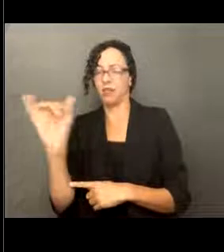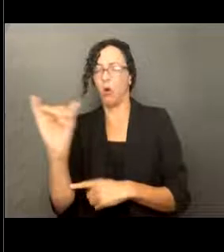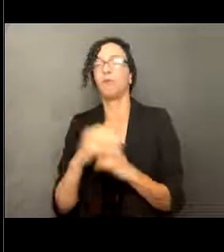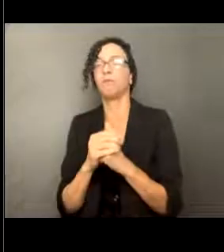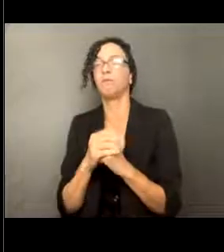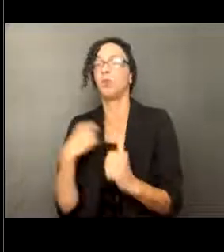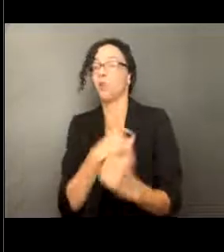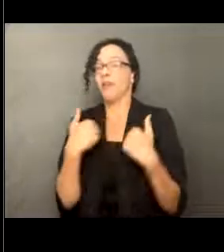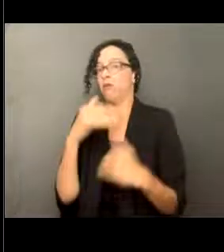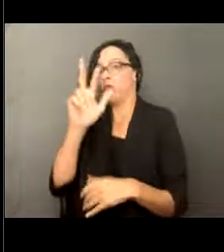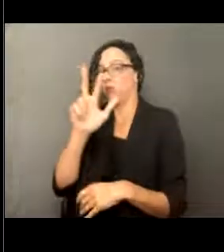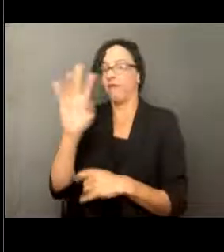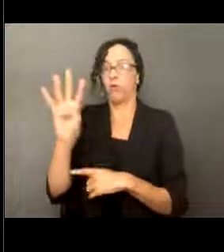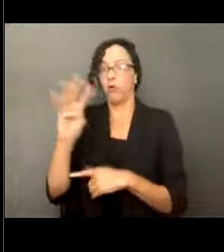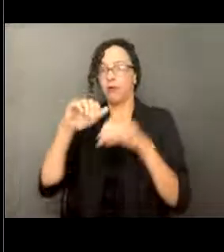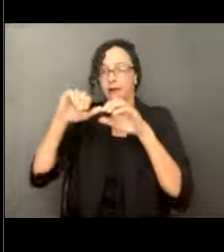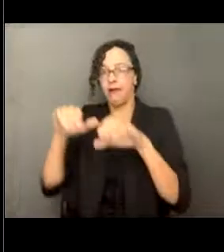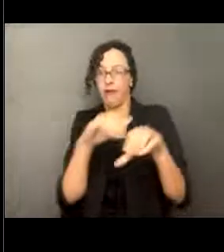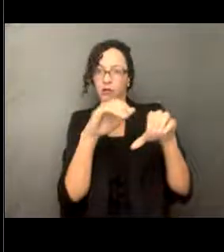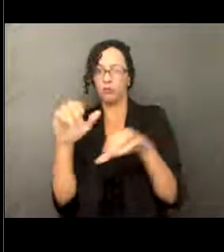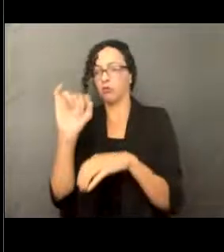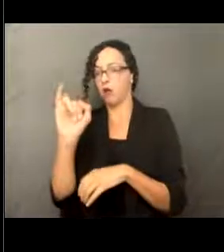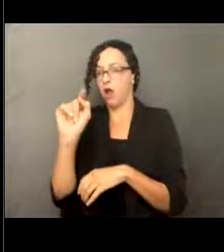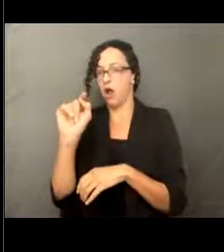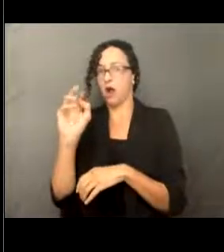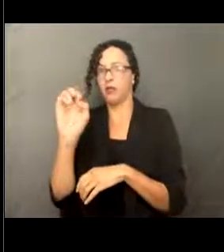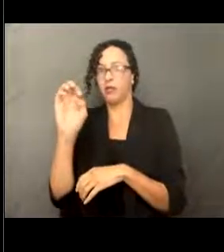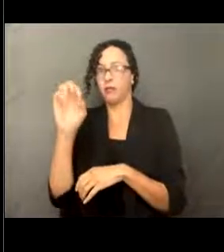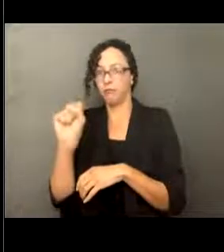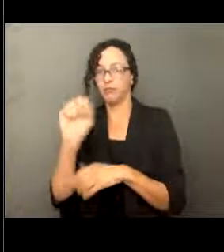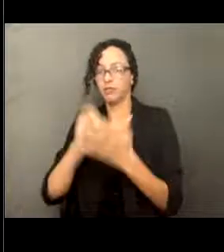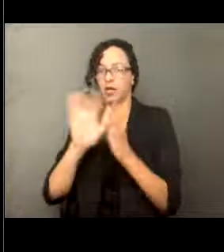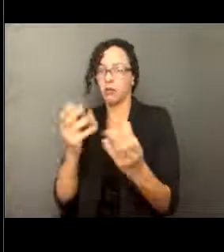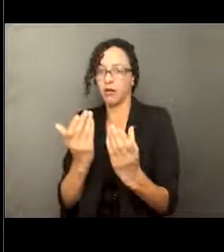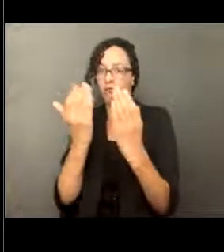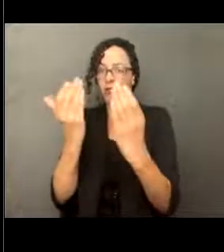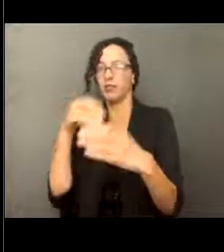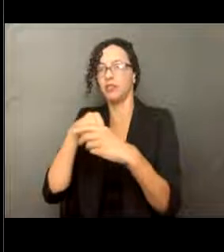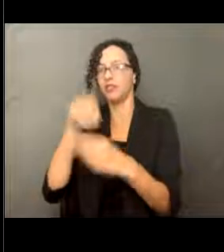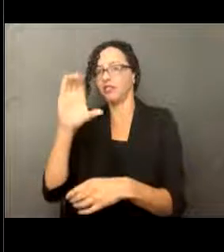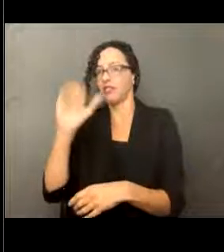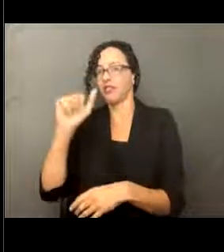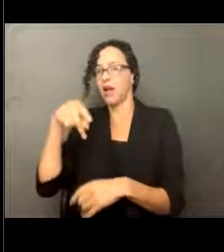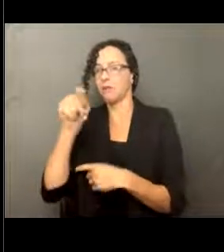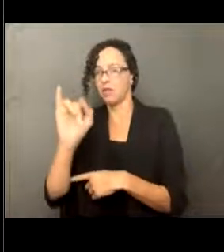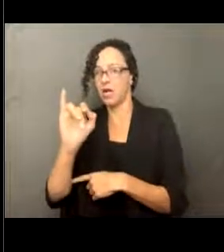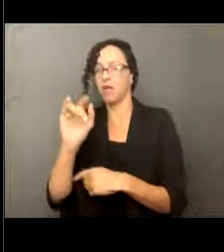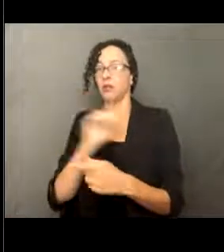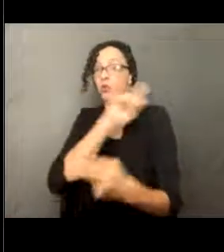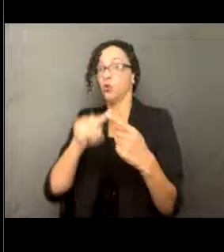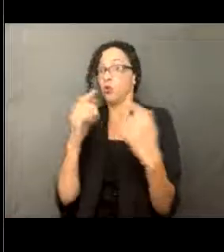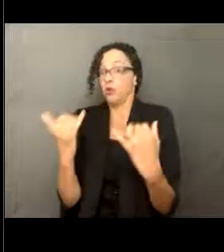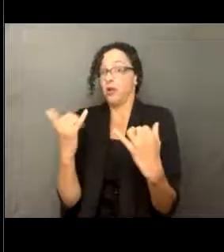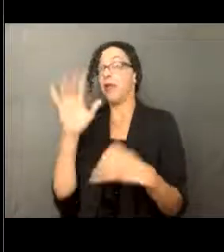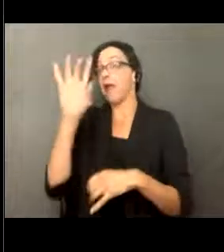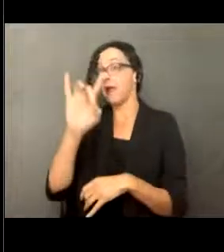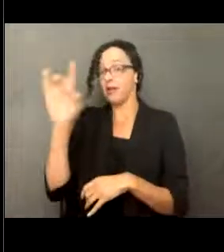items that were recommended in CAPTAI. To date, 88%, I repeat,